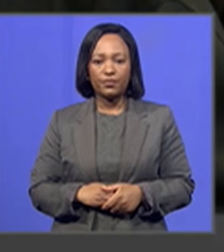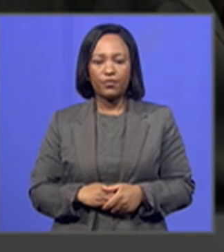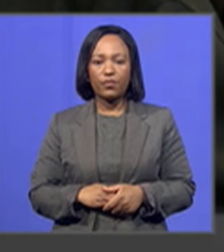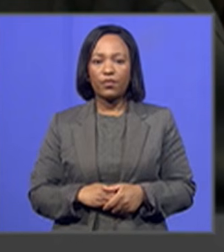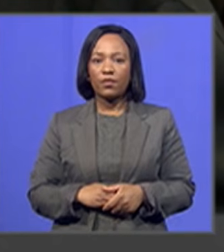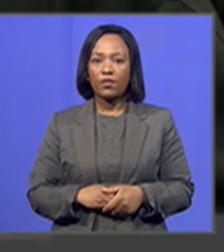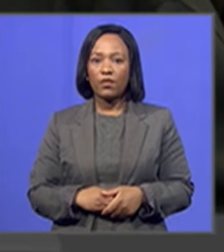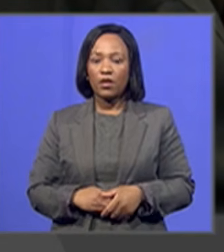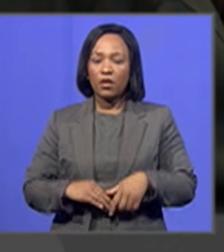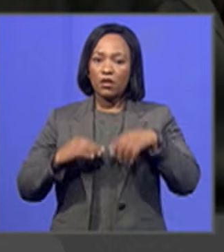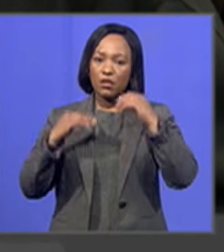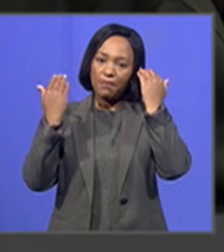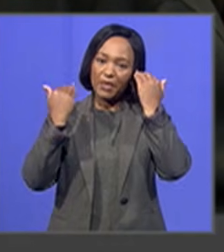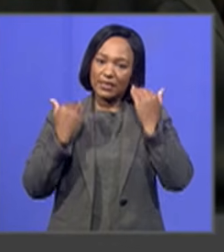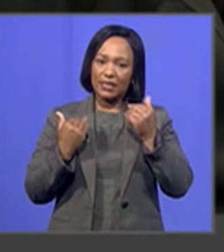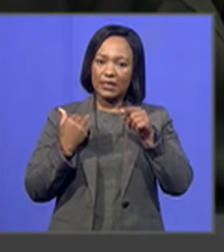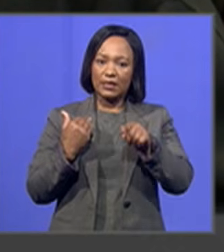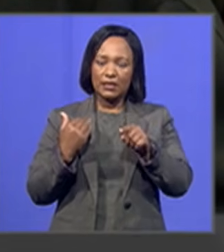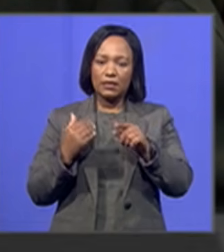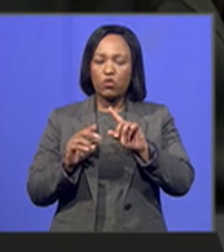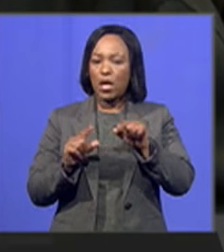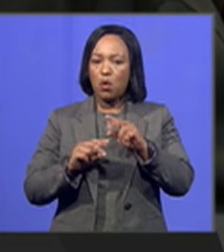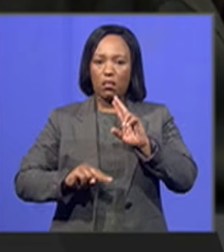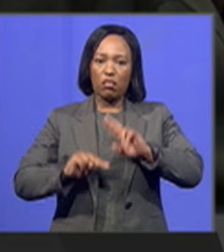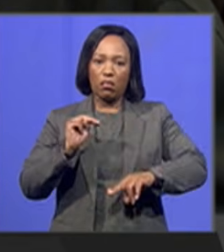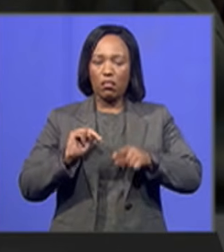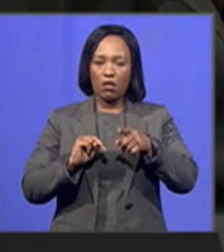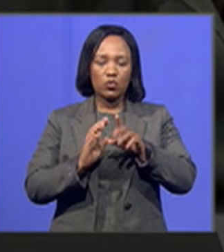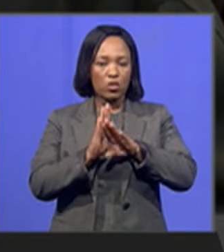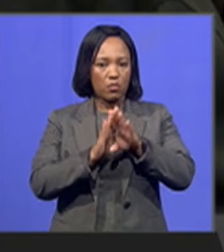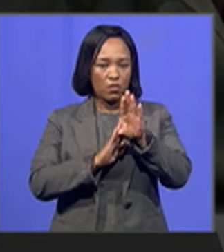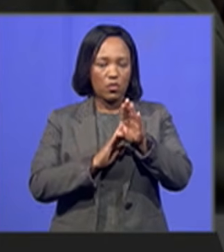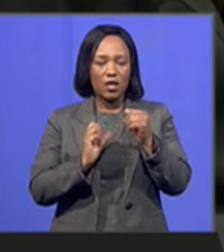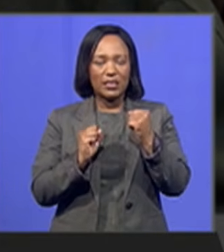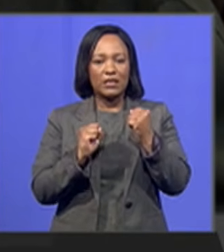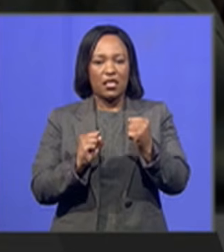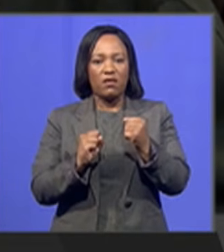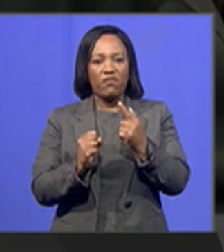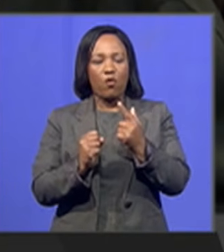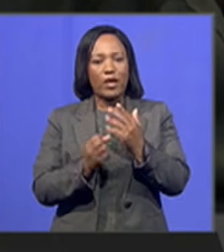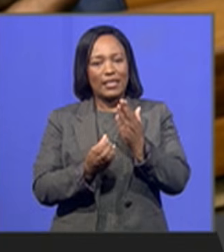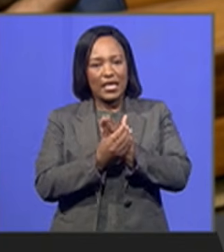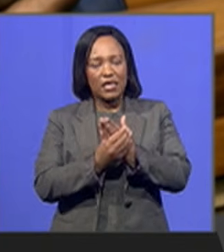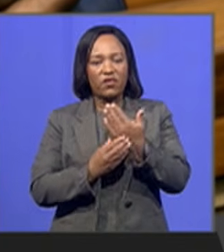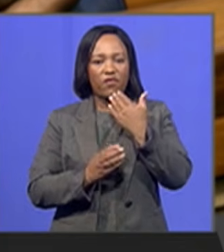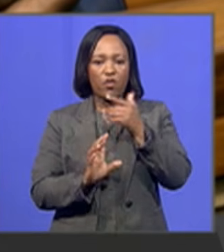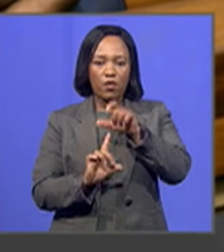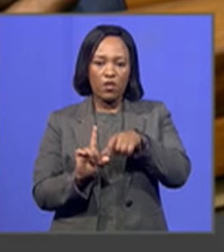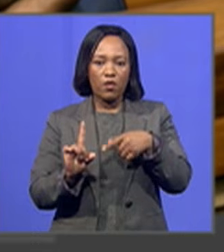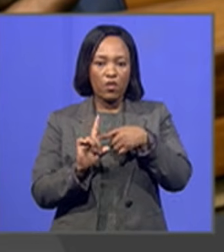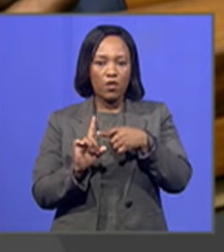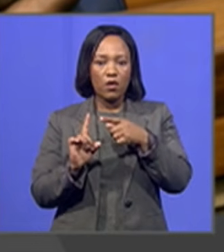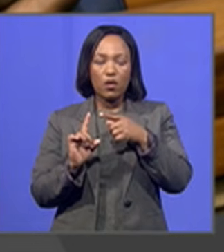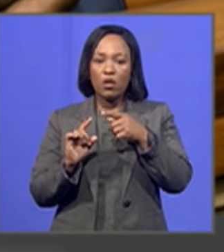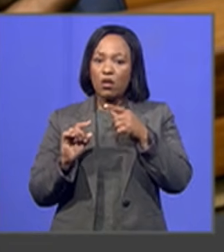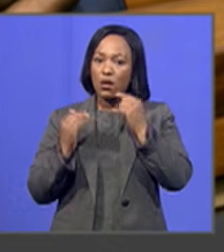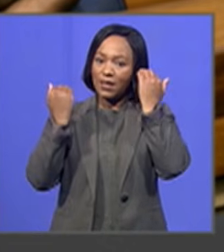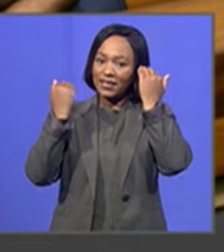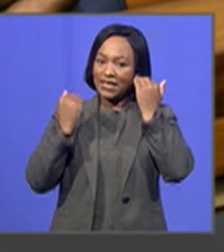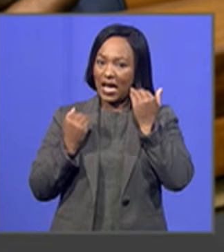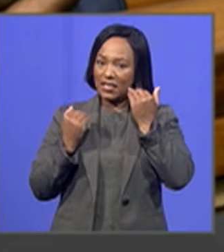be faulted, and the respondent succeeded in proving the strength of its case against the appellant. The magistrate found that all the